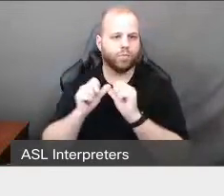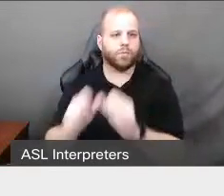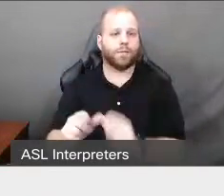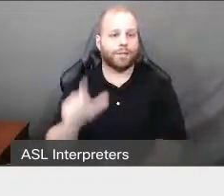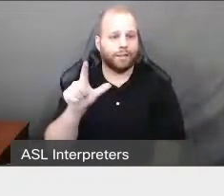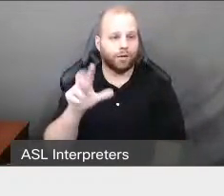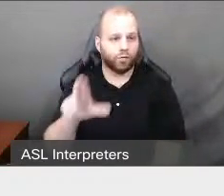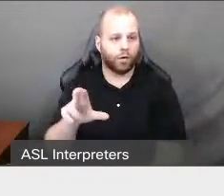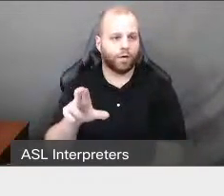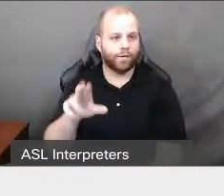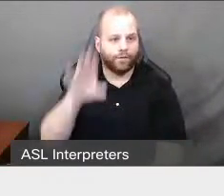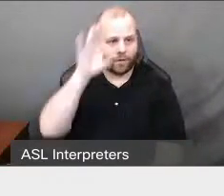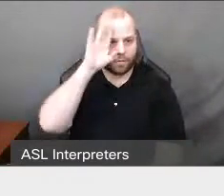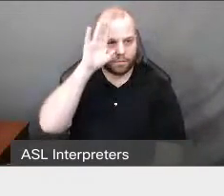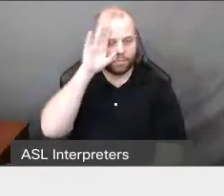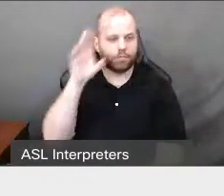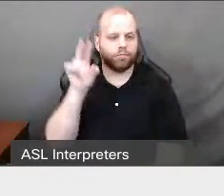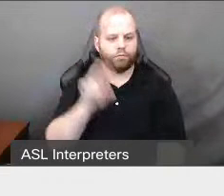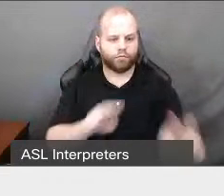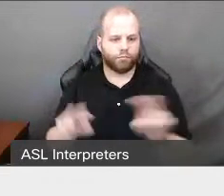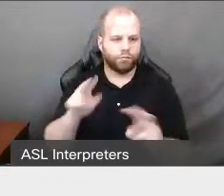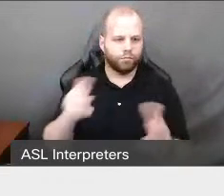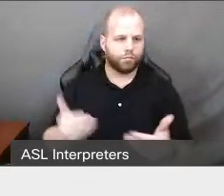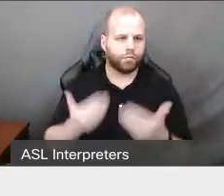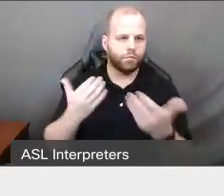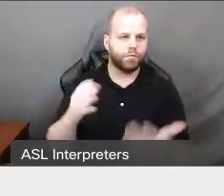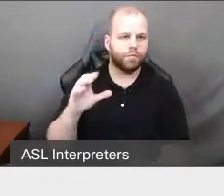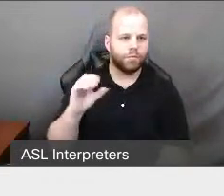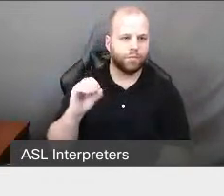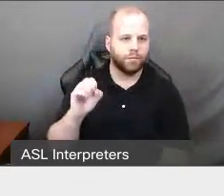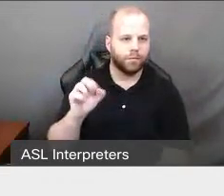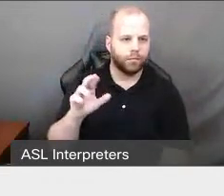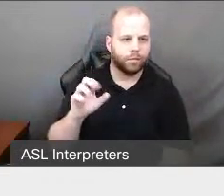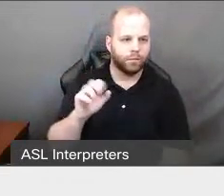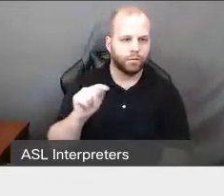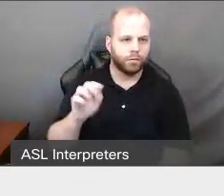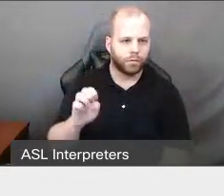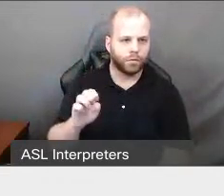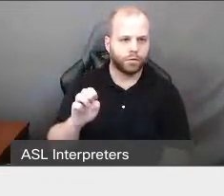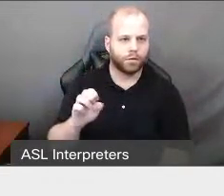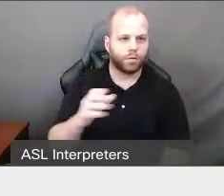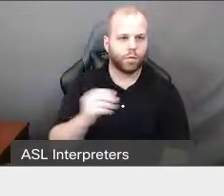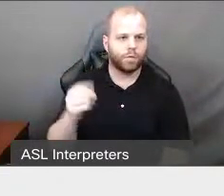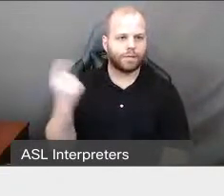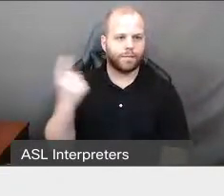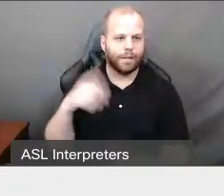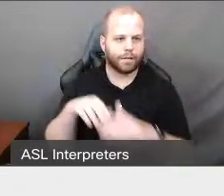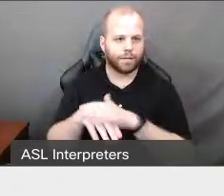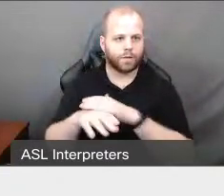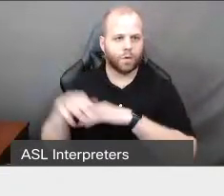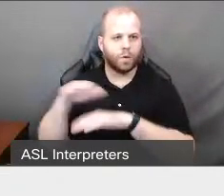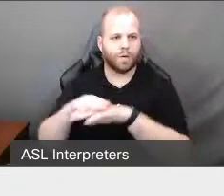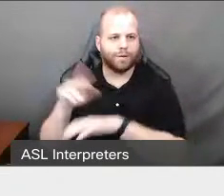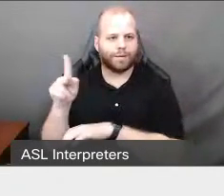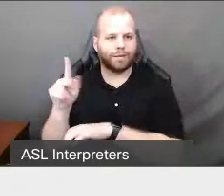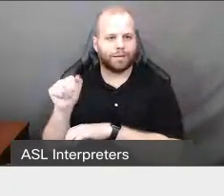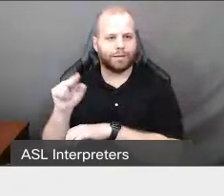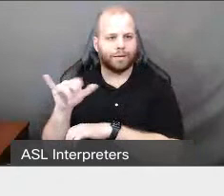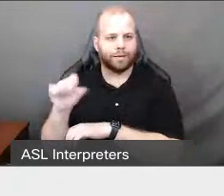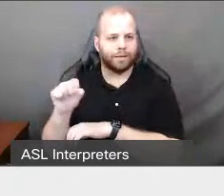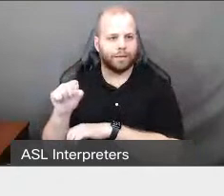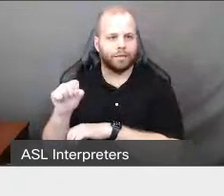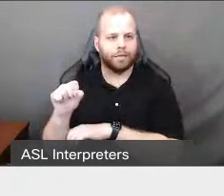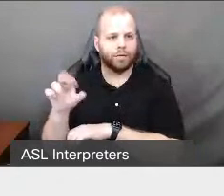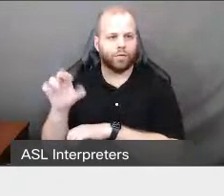Marshal has approved a concrete or asphalt secondary emergency access from Canis Road to the site with up to